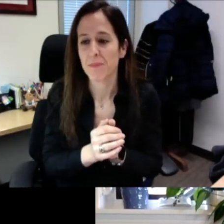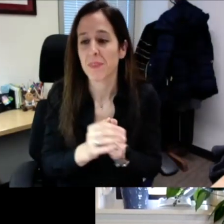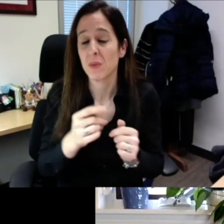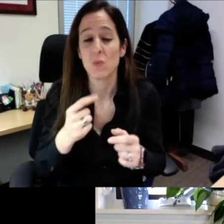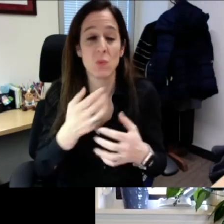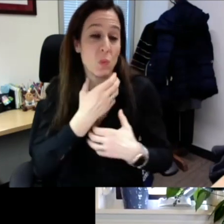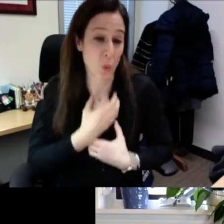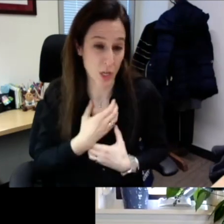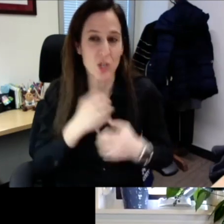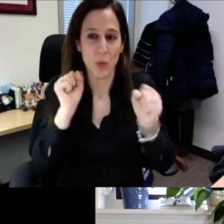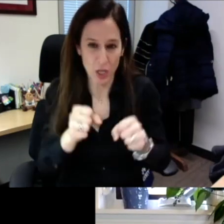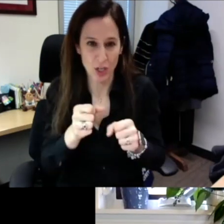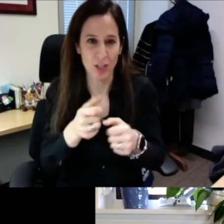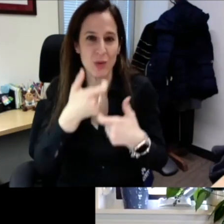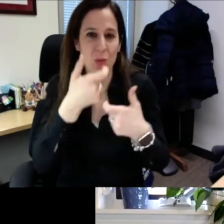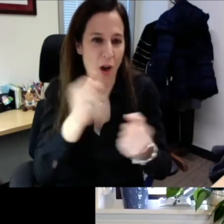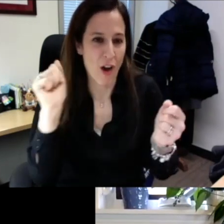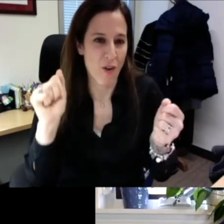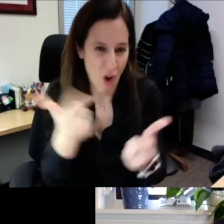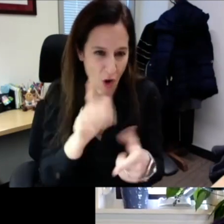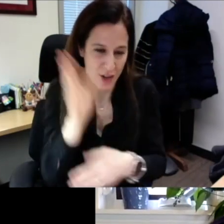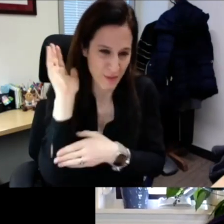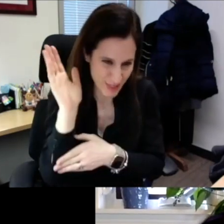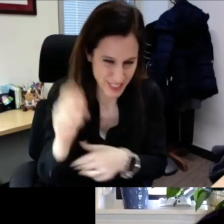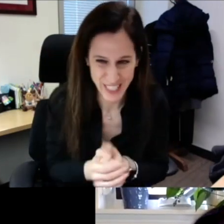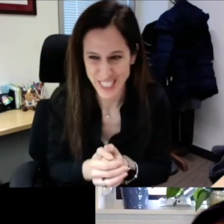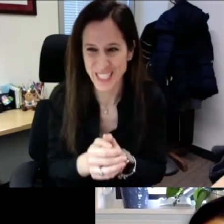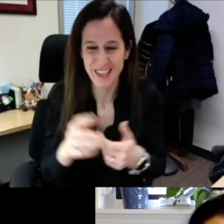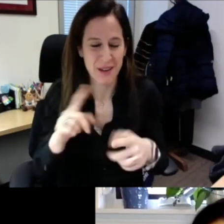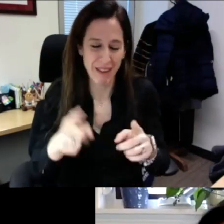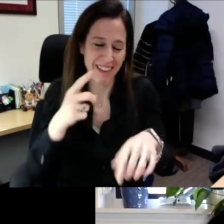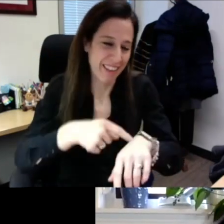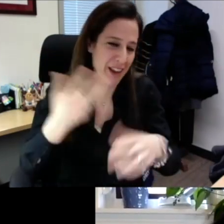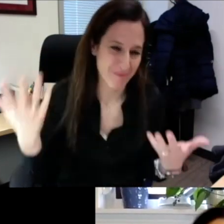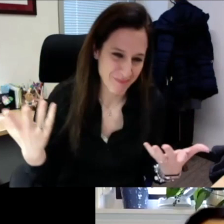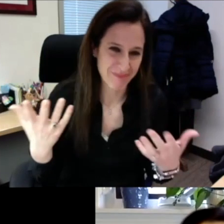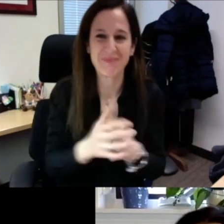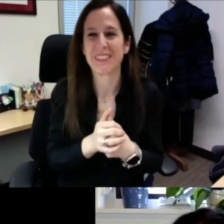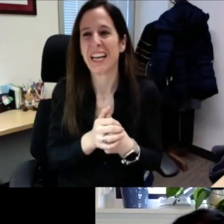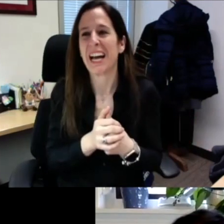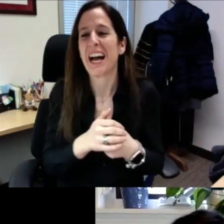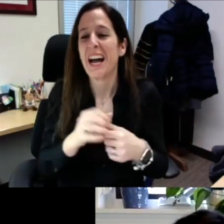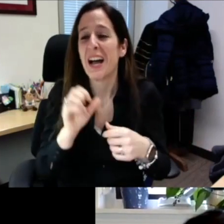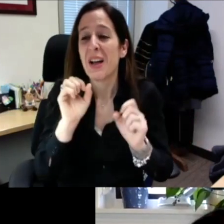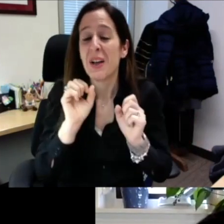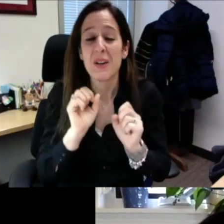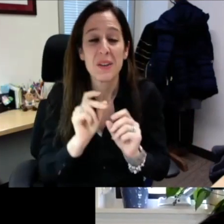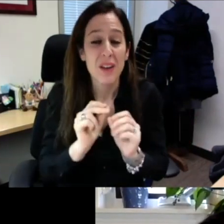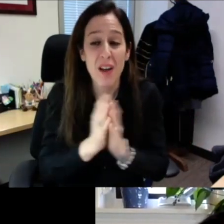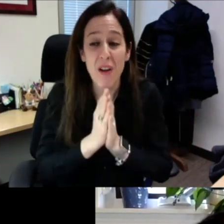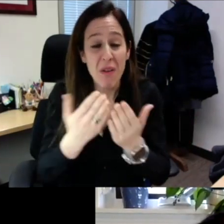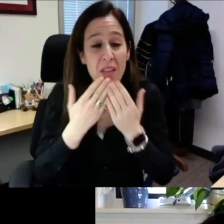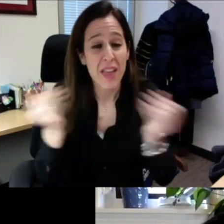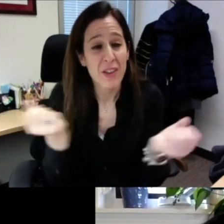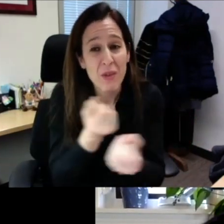enjoyed learning more today. I wish we could watch the entirety of your presentation, but of course, time doesn't